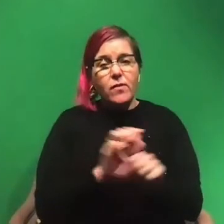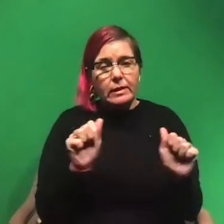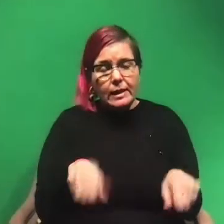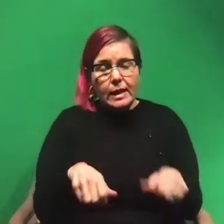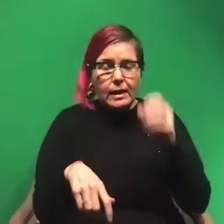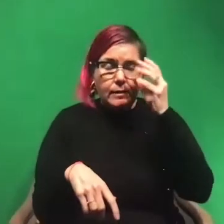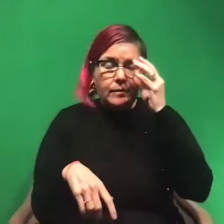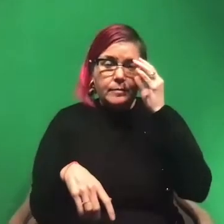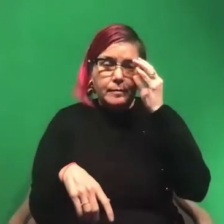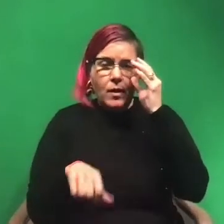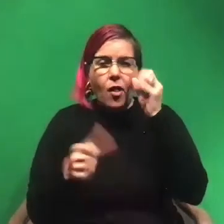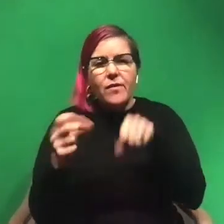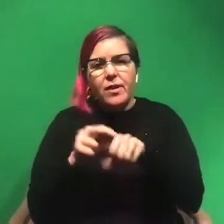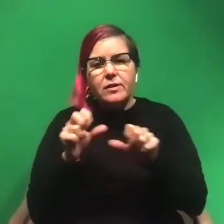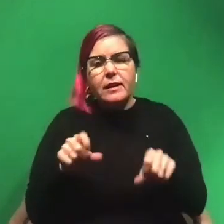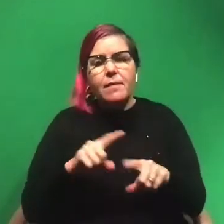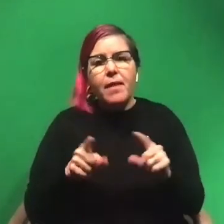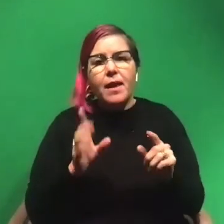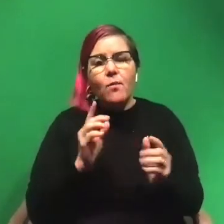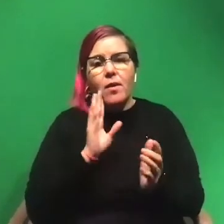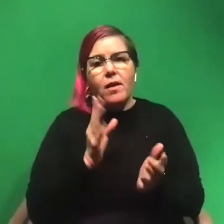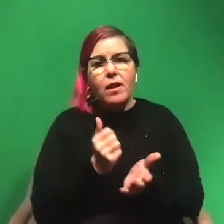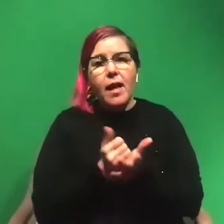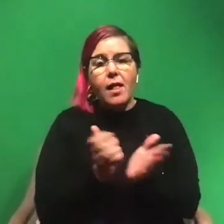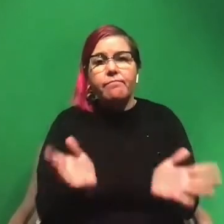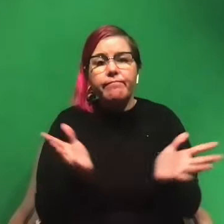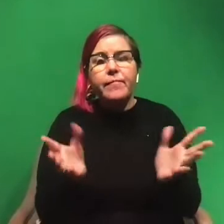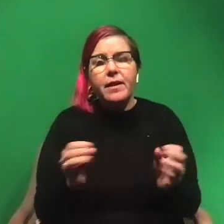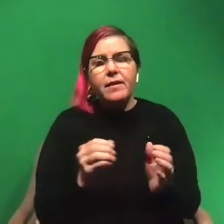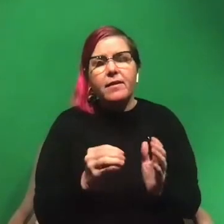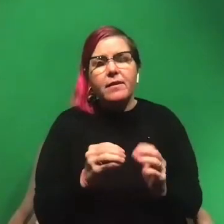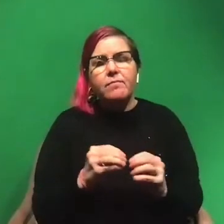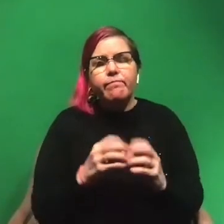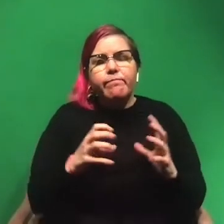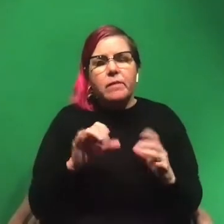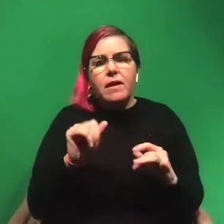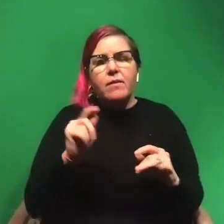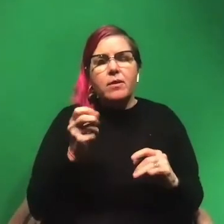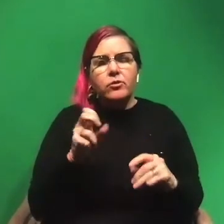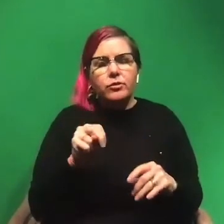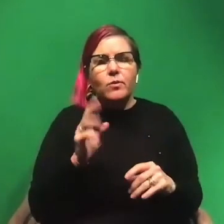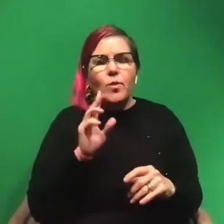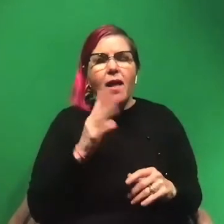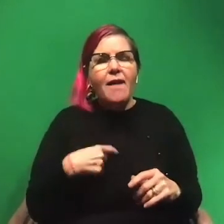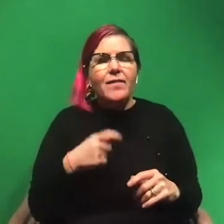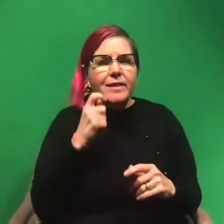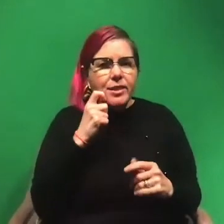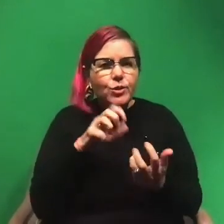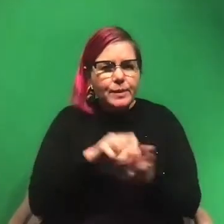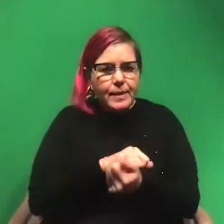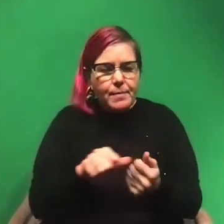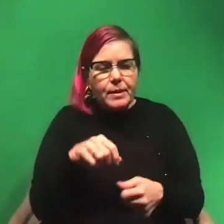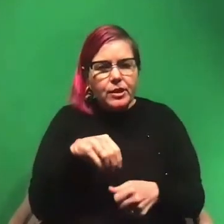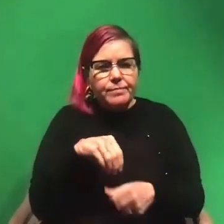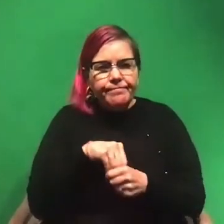do, but that is also promoting the inflammation route, which in your case, you're going to have tissue damage, again,